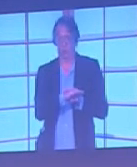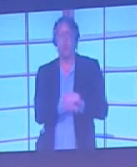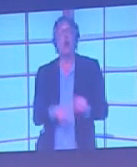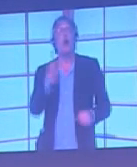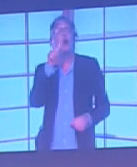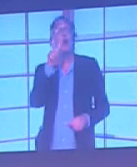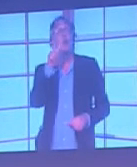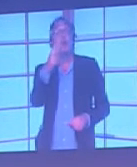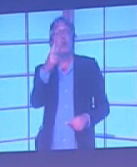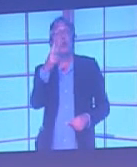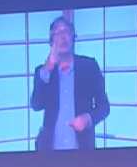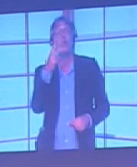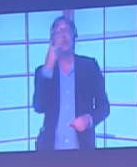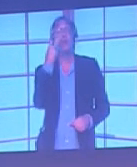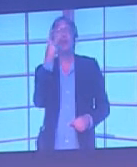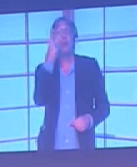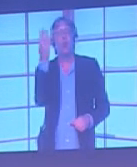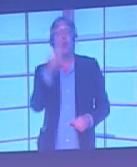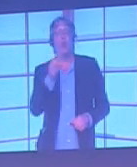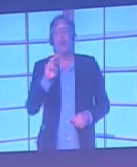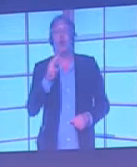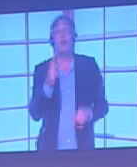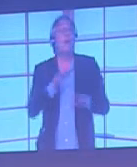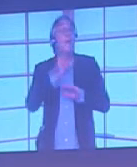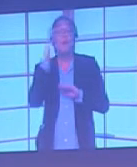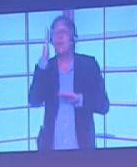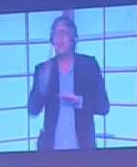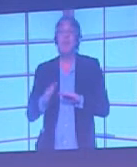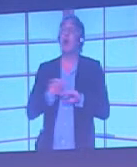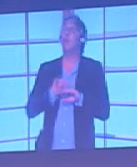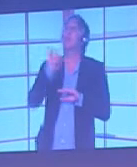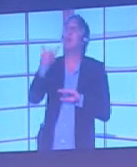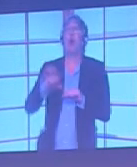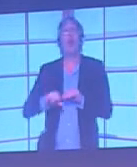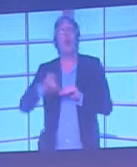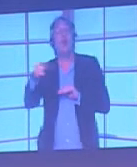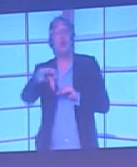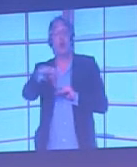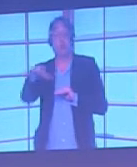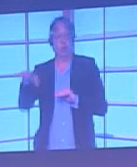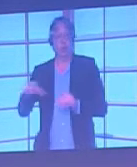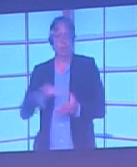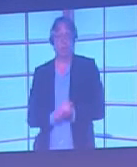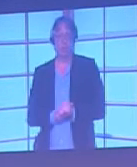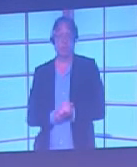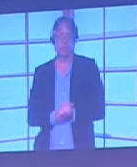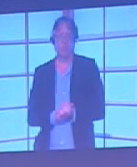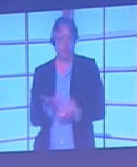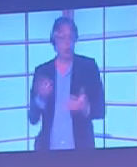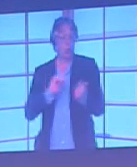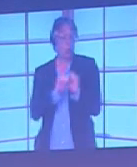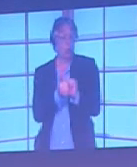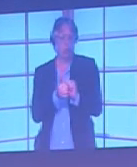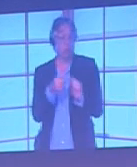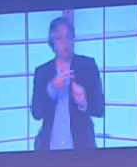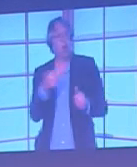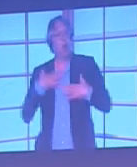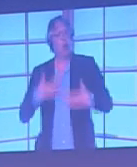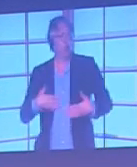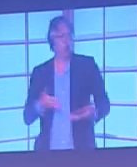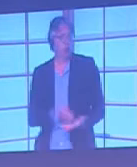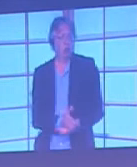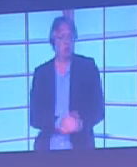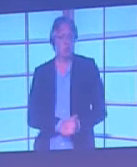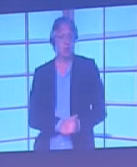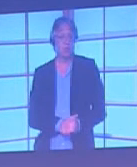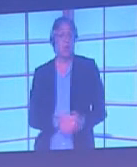abroad. Access is a basic human right, and in addition to the humanitarian considerations, proper access makes